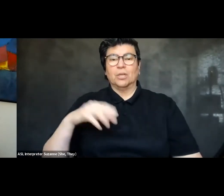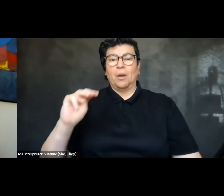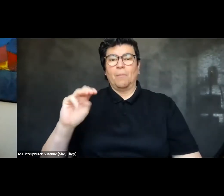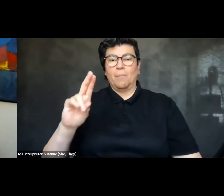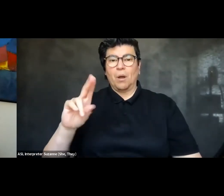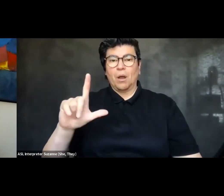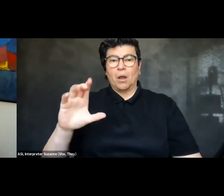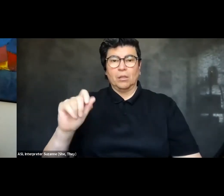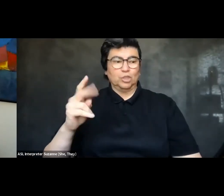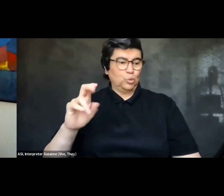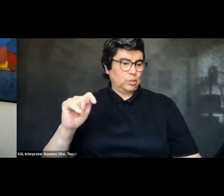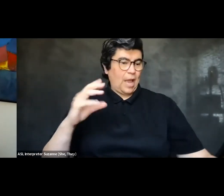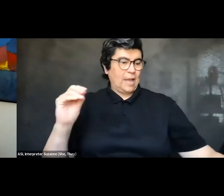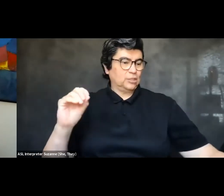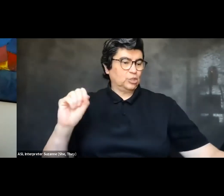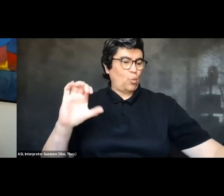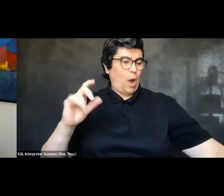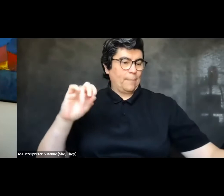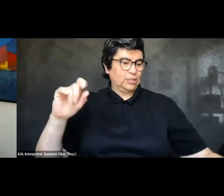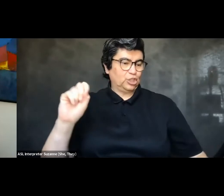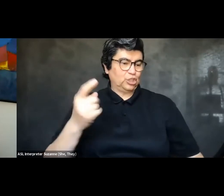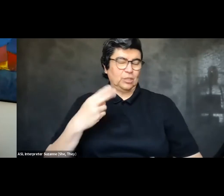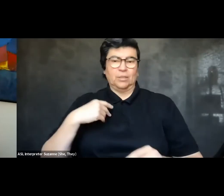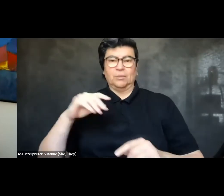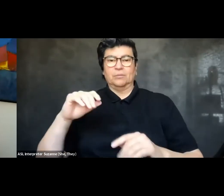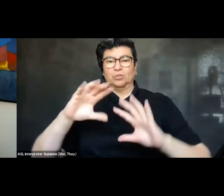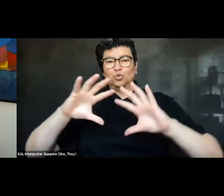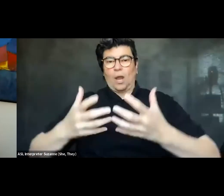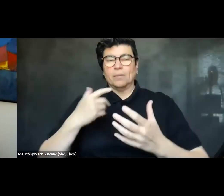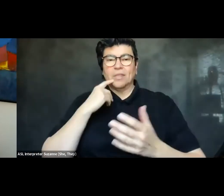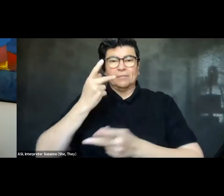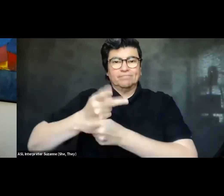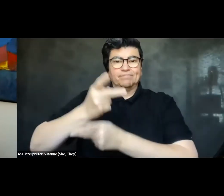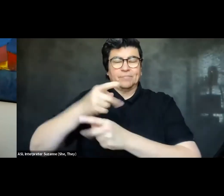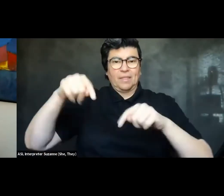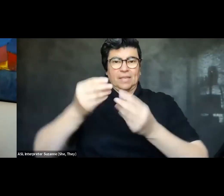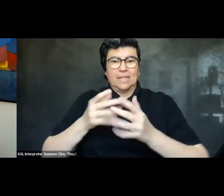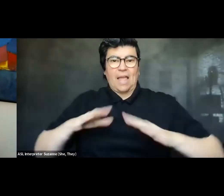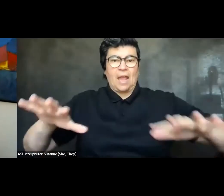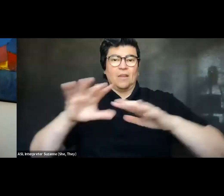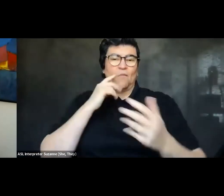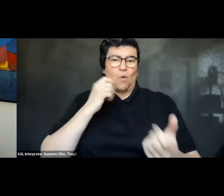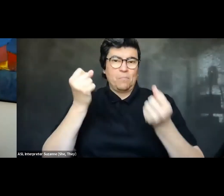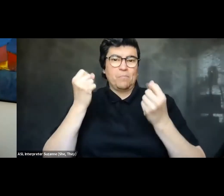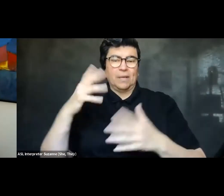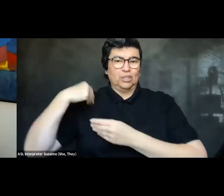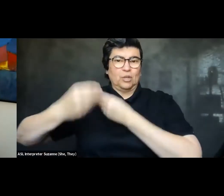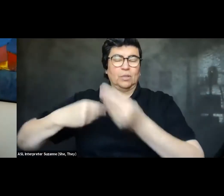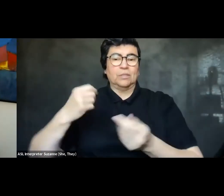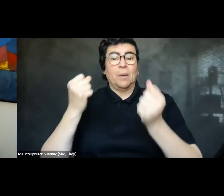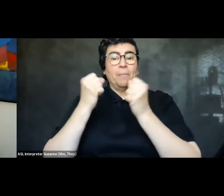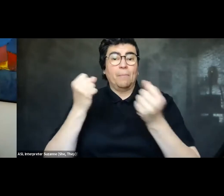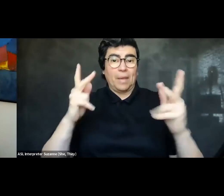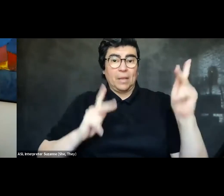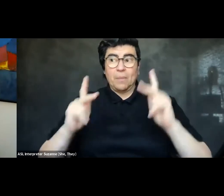and Suquamish tribes, who have stewarded this land throughout generations. I would also like to acknowledge that many with us today are on